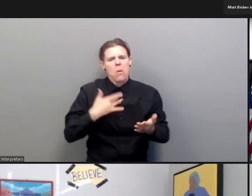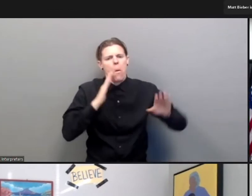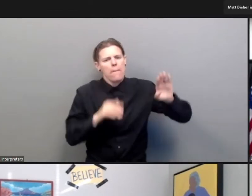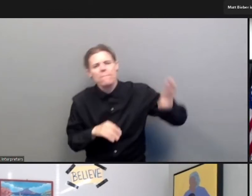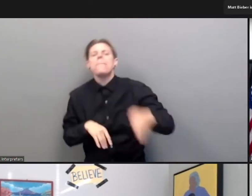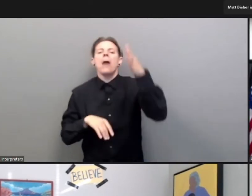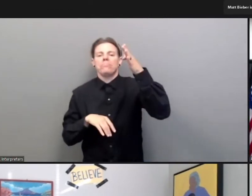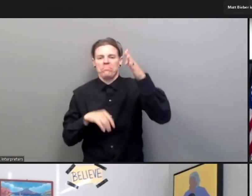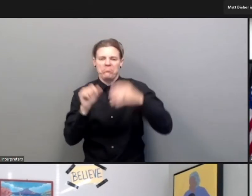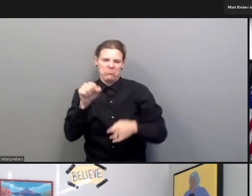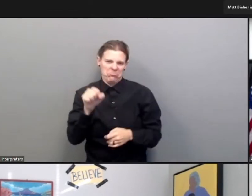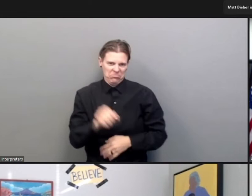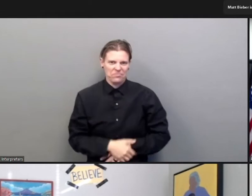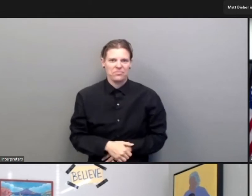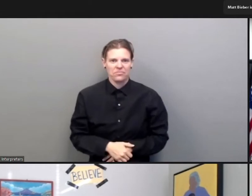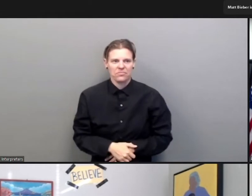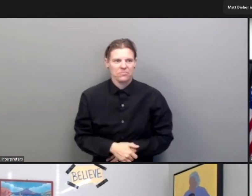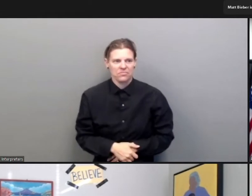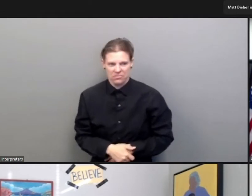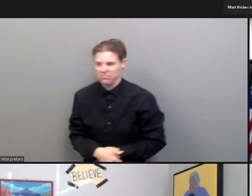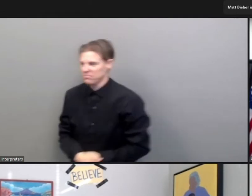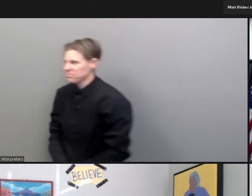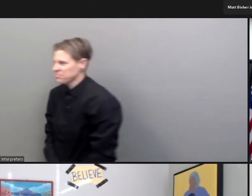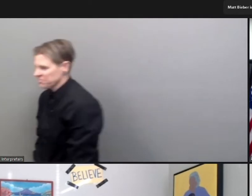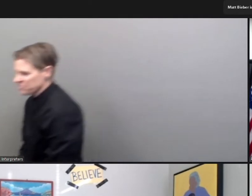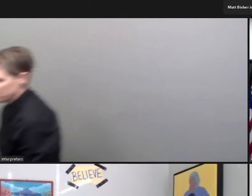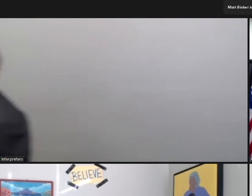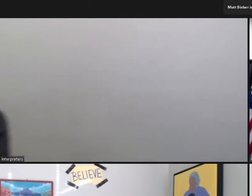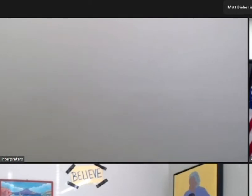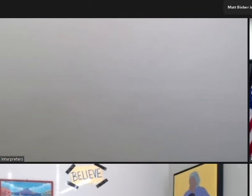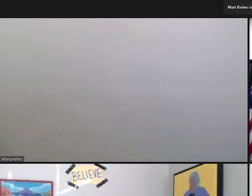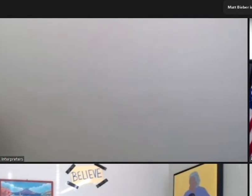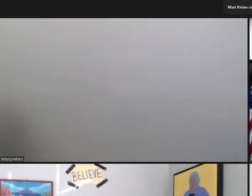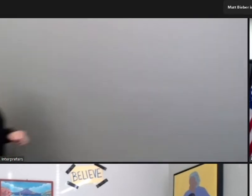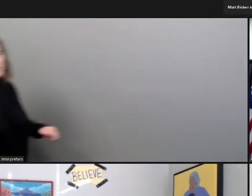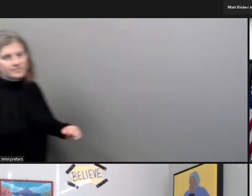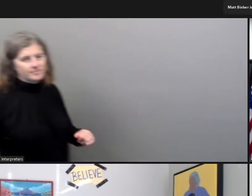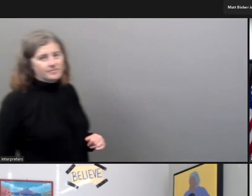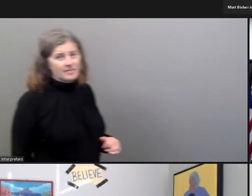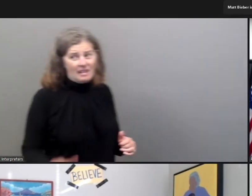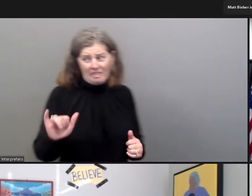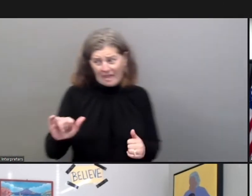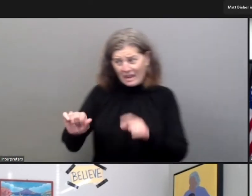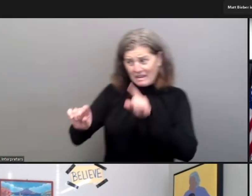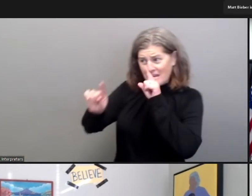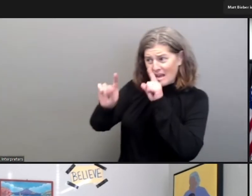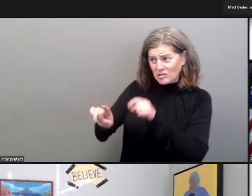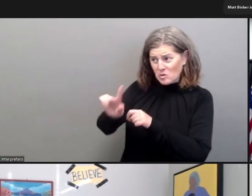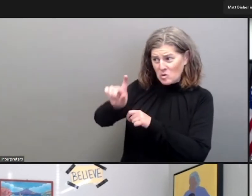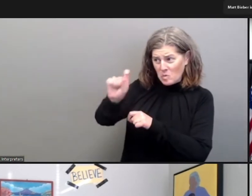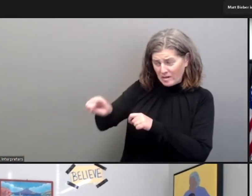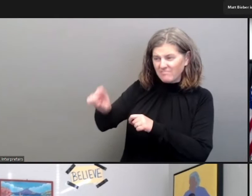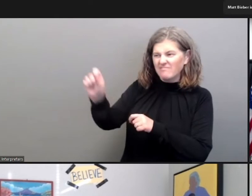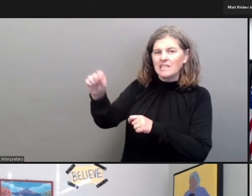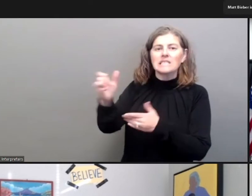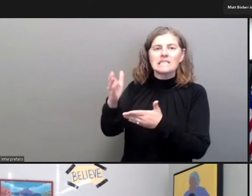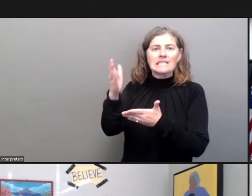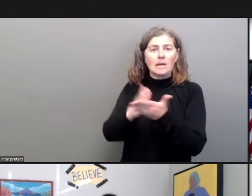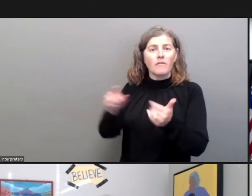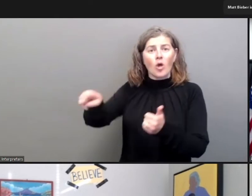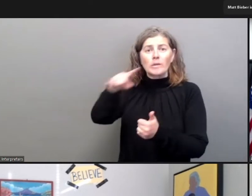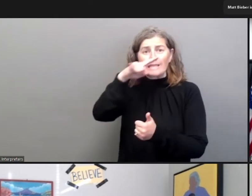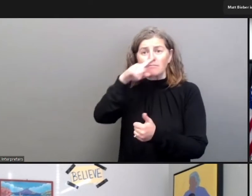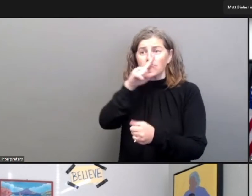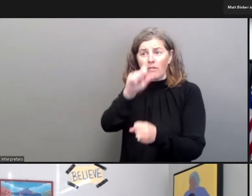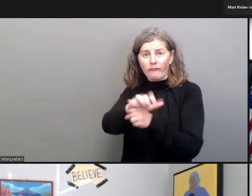And Brittany, I can actually answer your question about the group of kids who are fully vaccinated. Yes, some of them were part of trials.